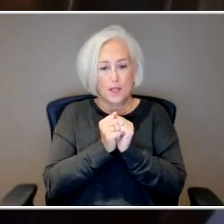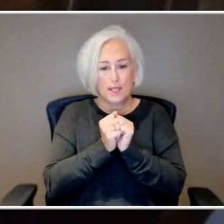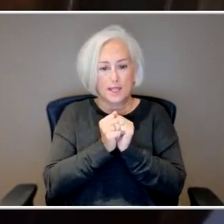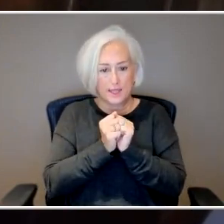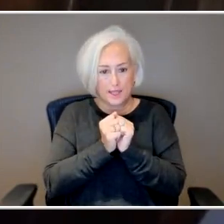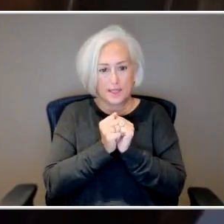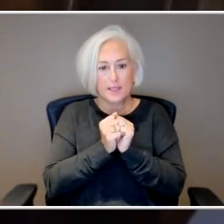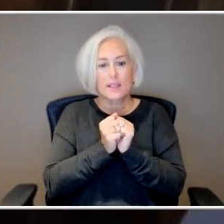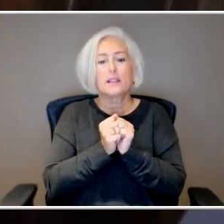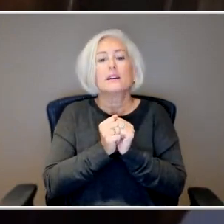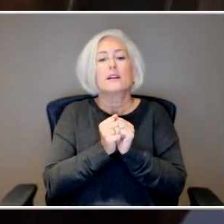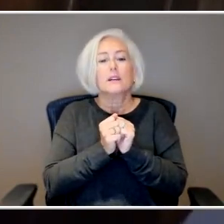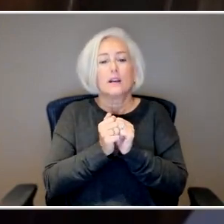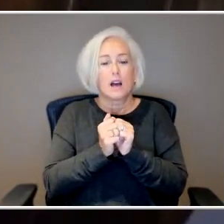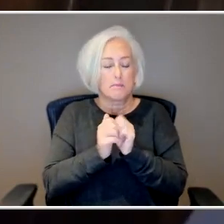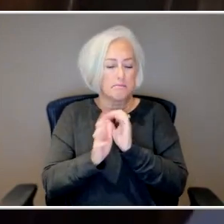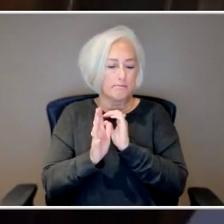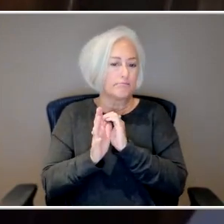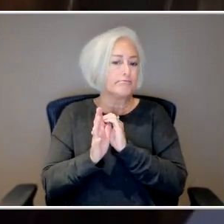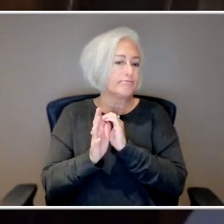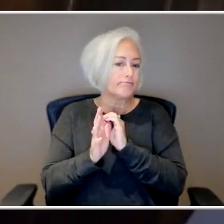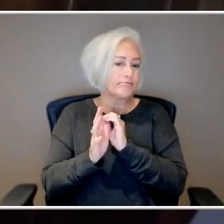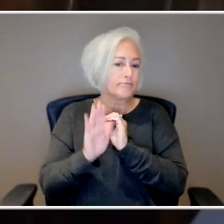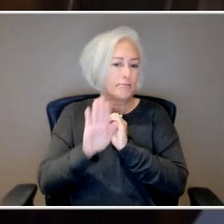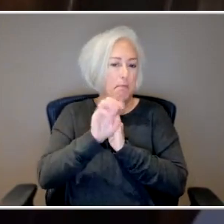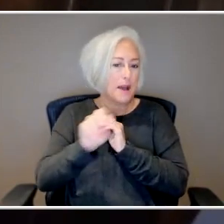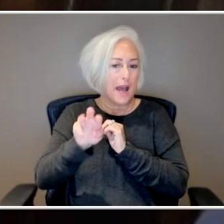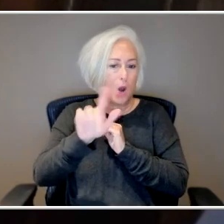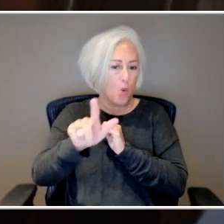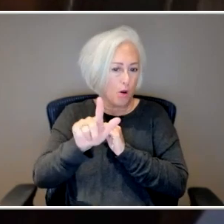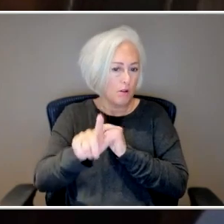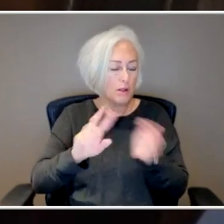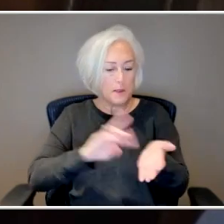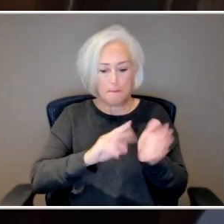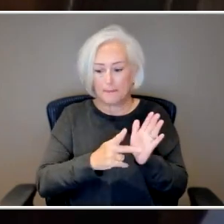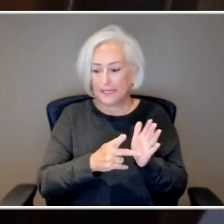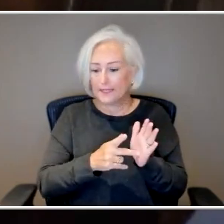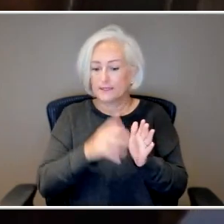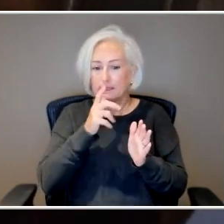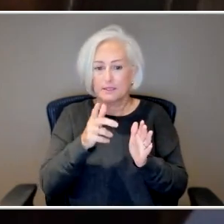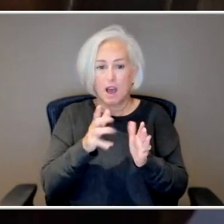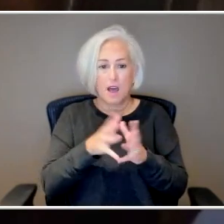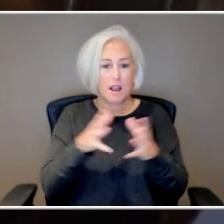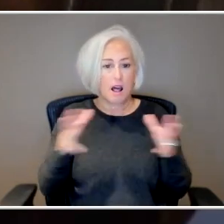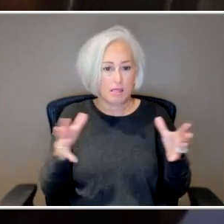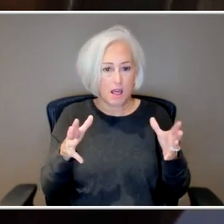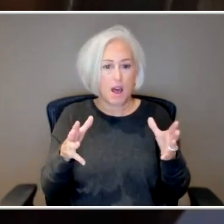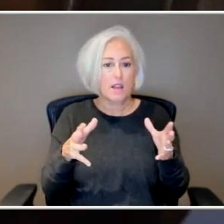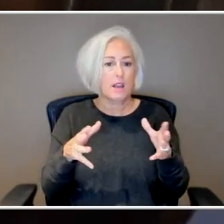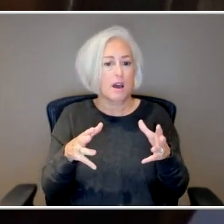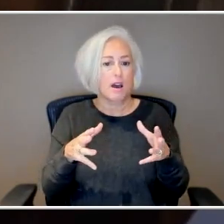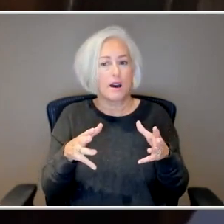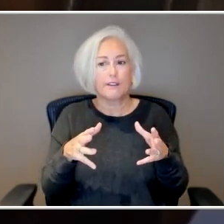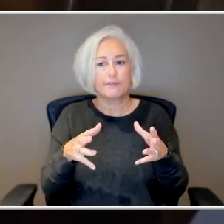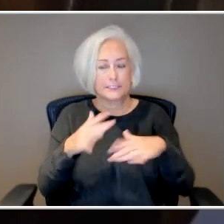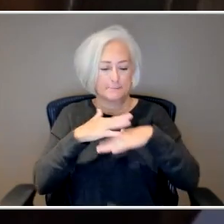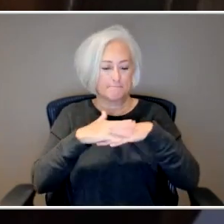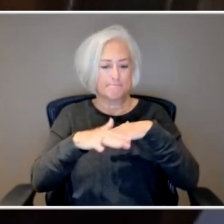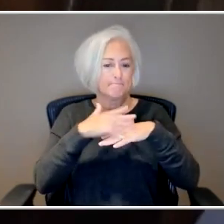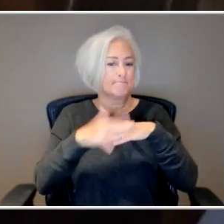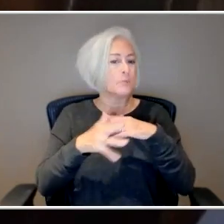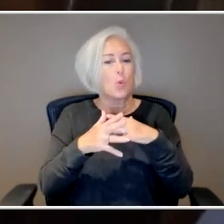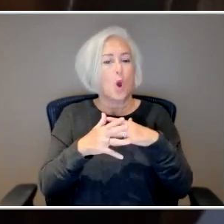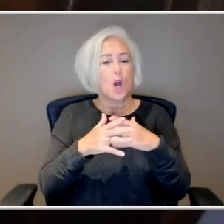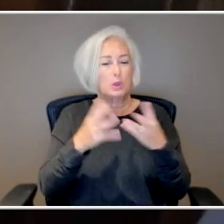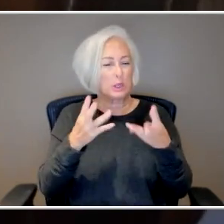bowel regime. I'm not having as many loose stools as I had, but I'm trying to think of